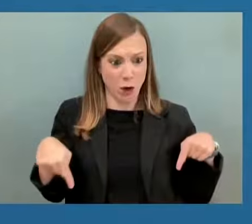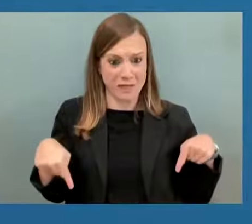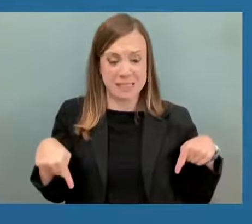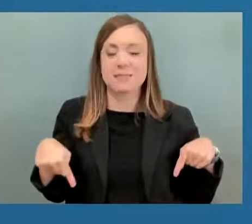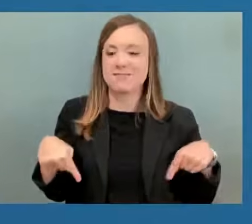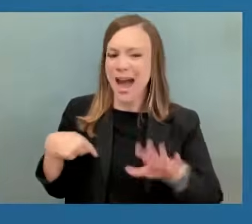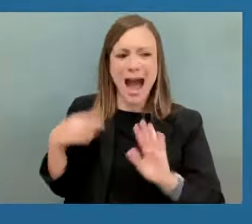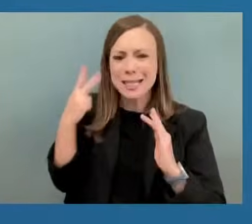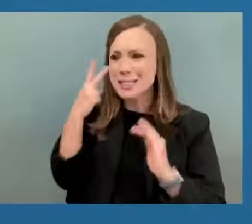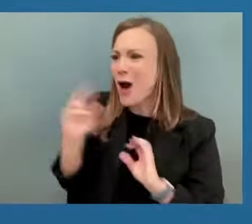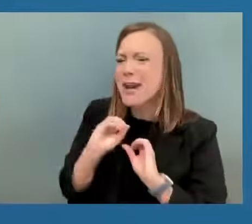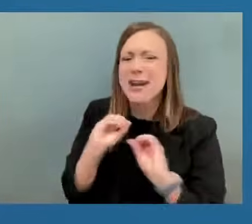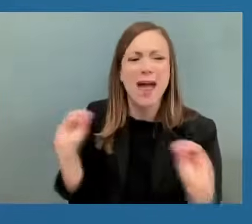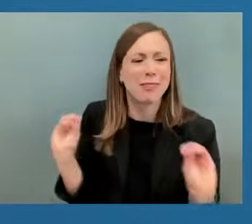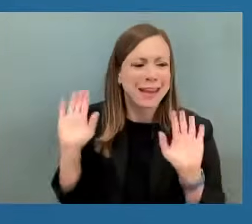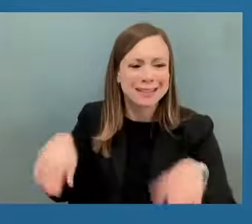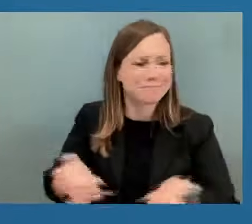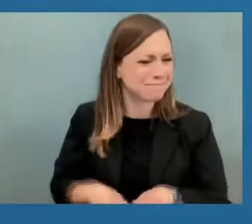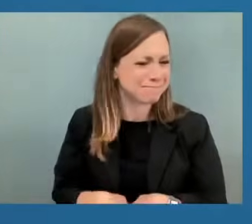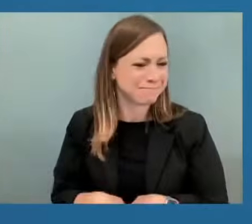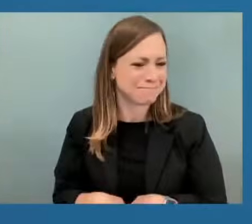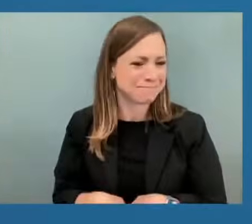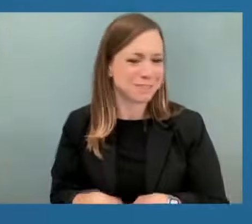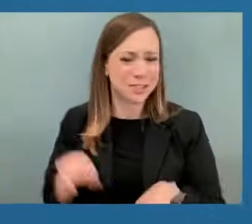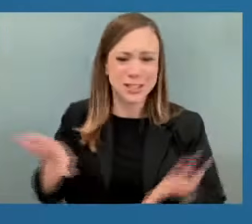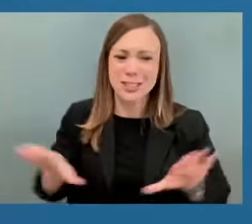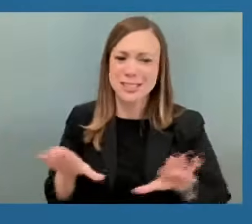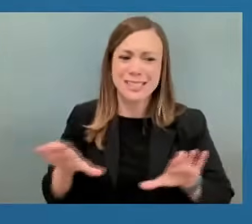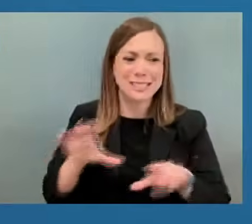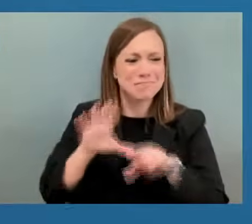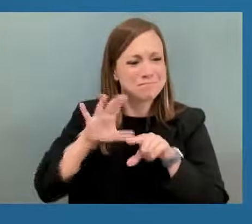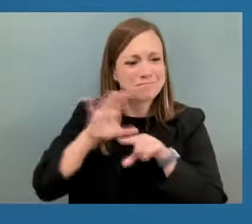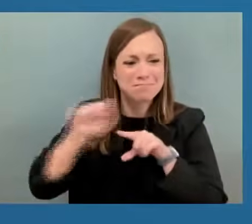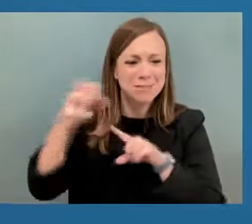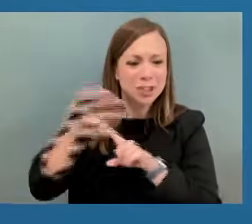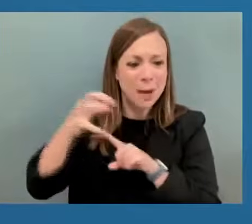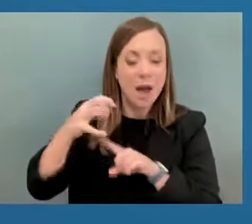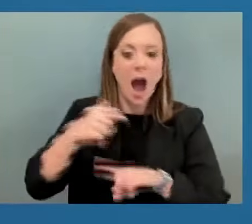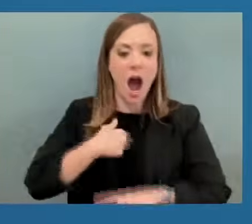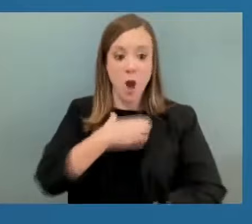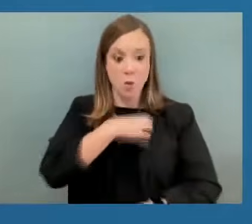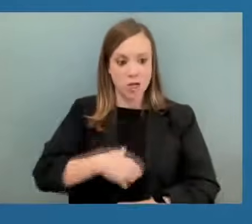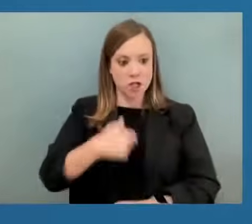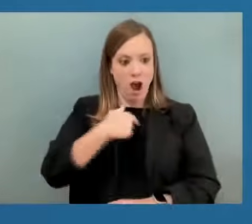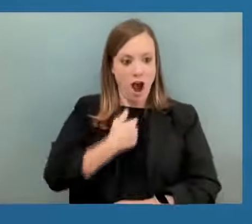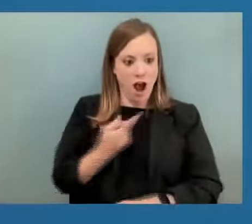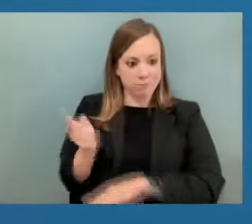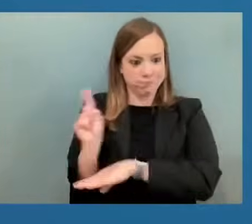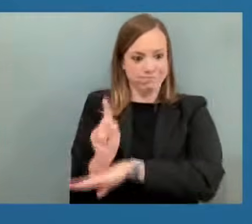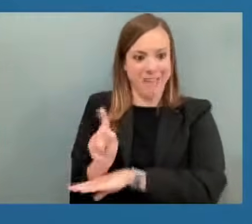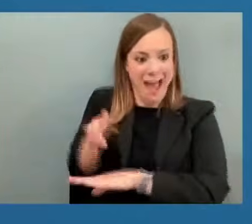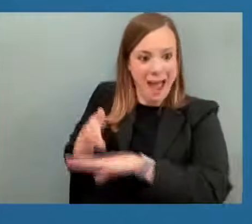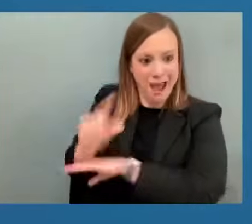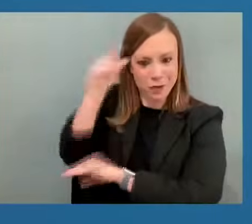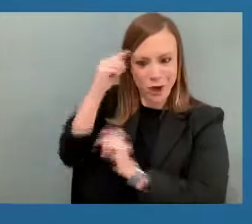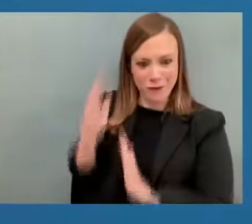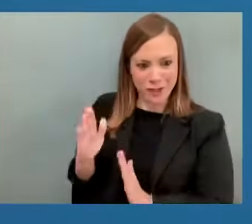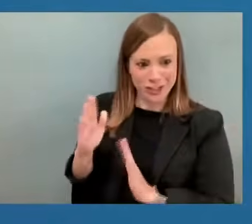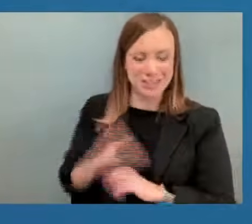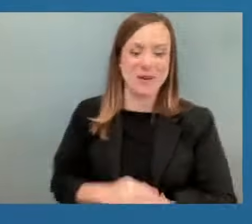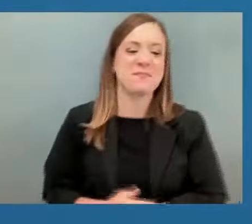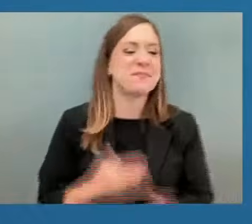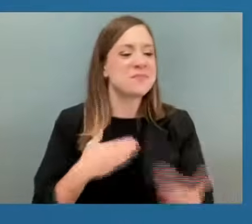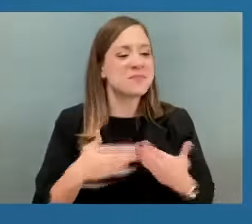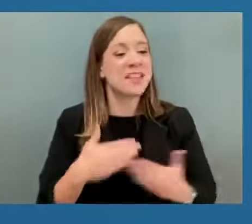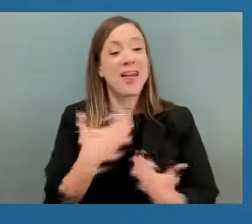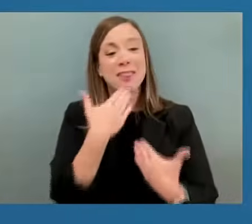no evidence of that. And I wish I had actually gone right after the governor. So thank you so much, Governor Hochul and